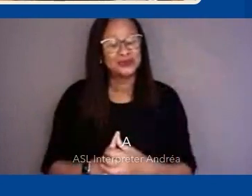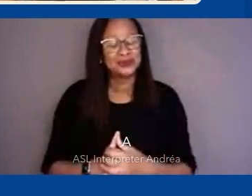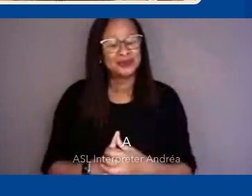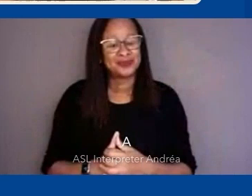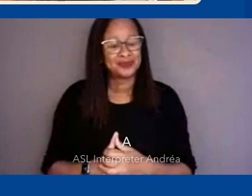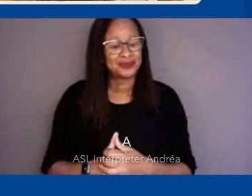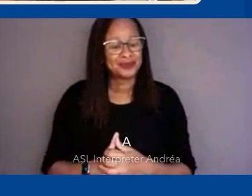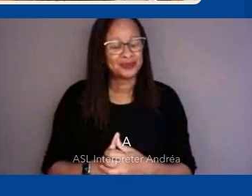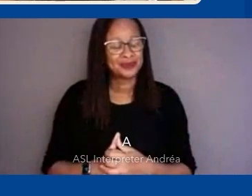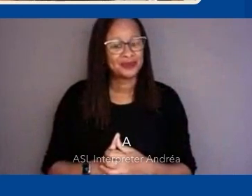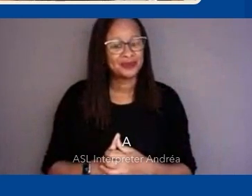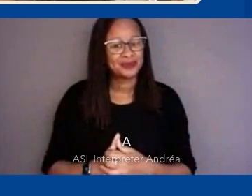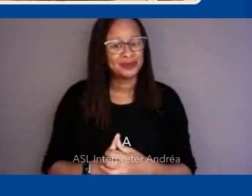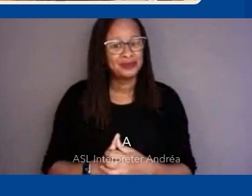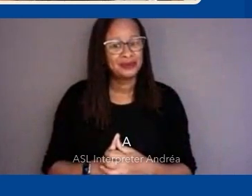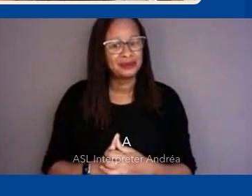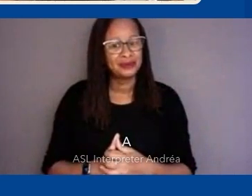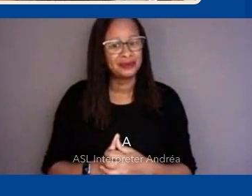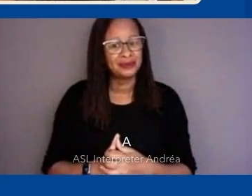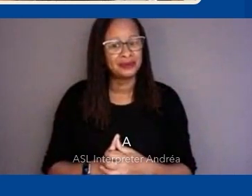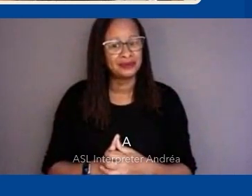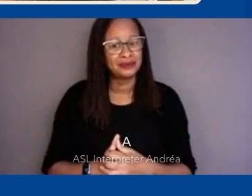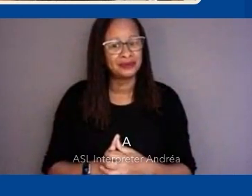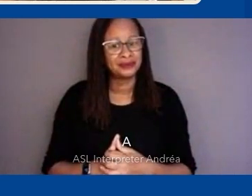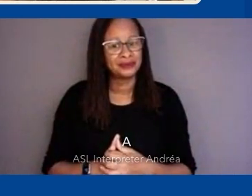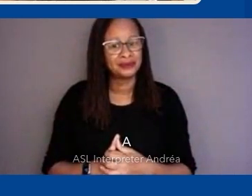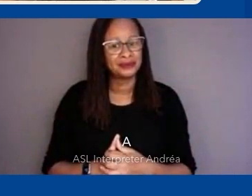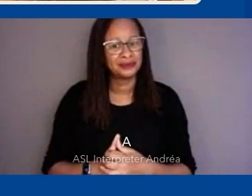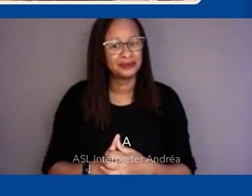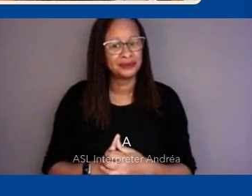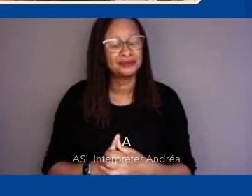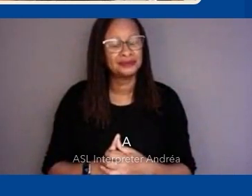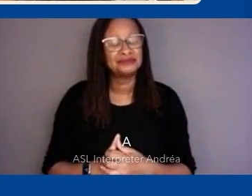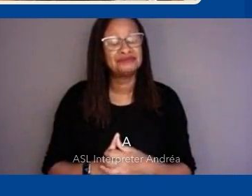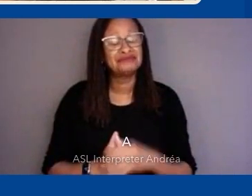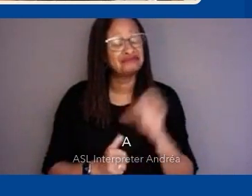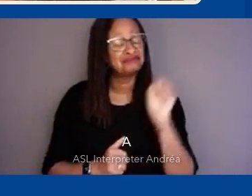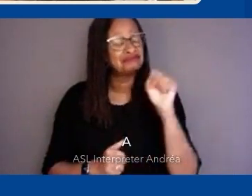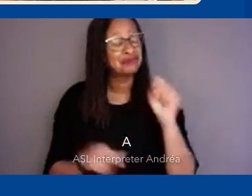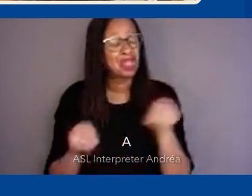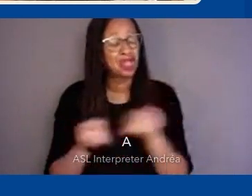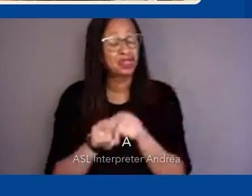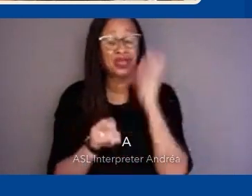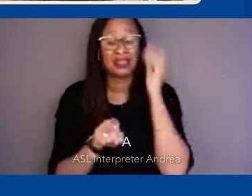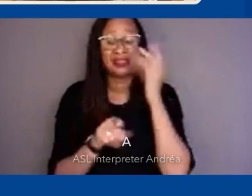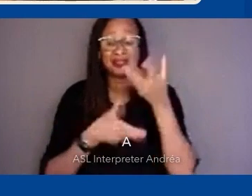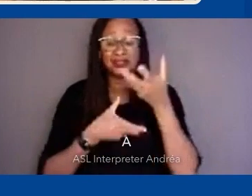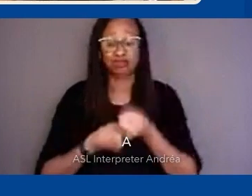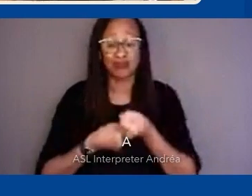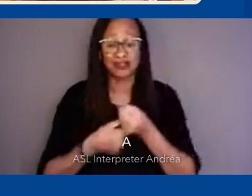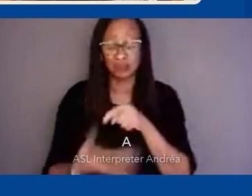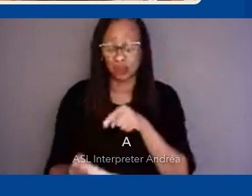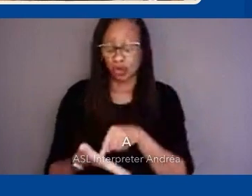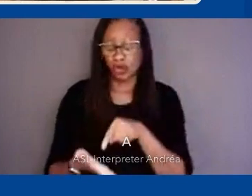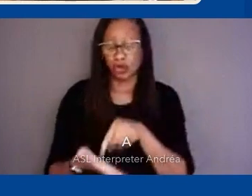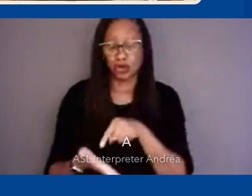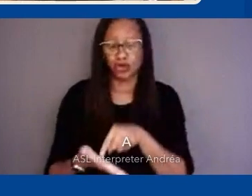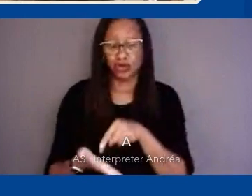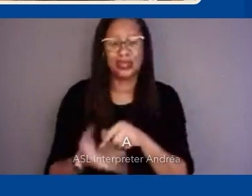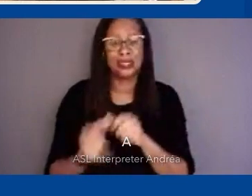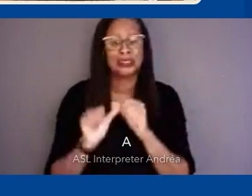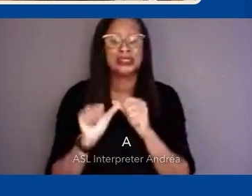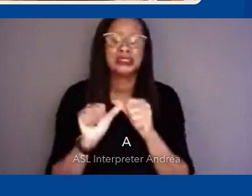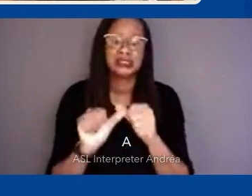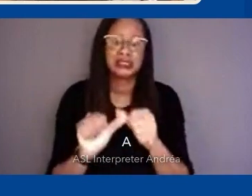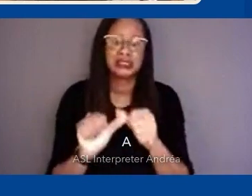it you know, I also think like trust was earned and it's like continually earned. And it was